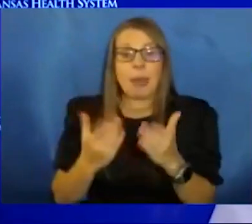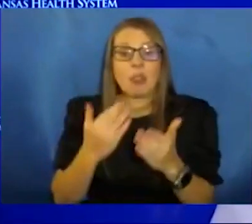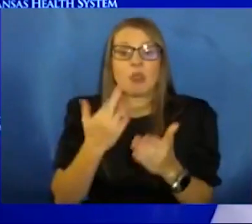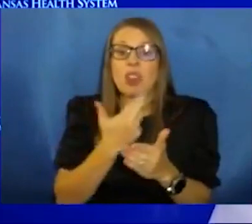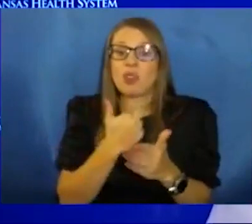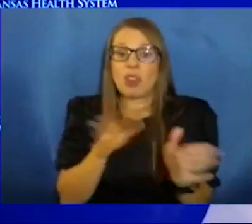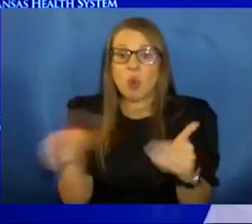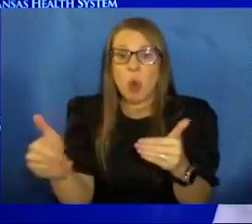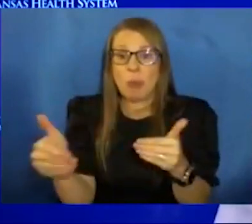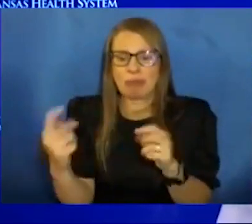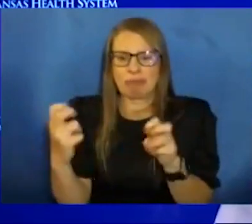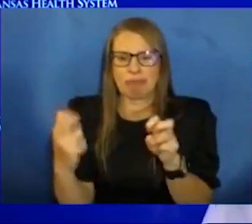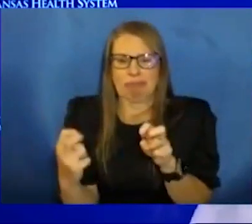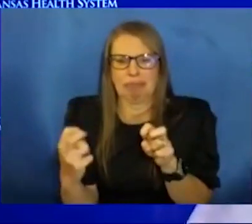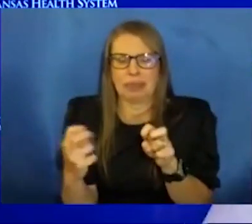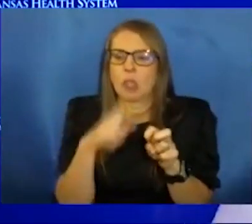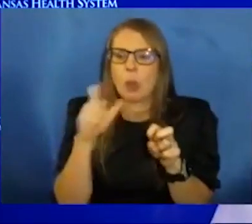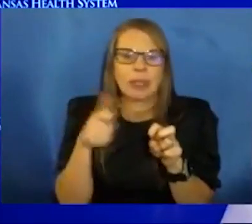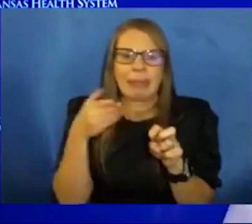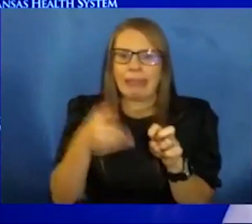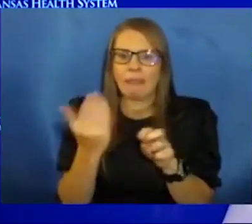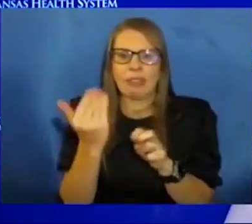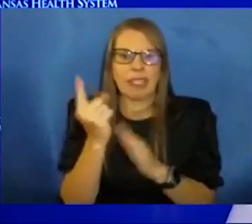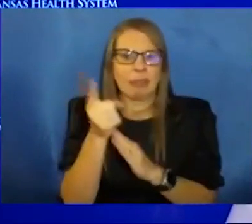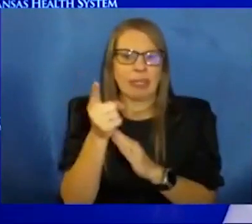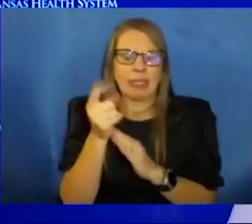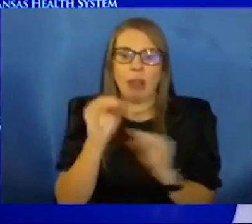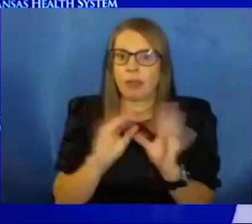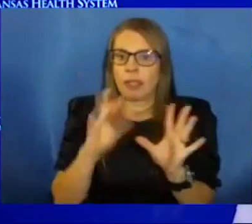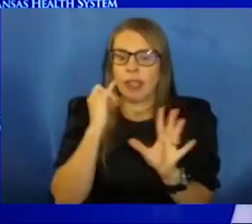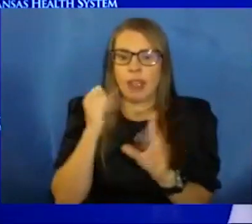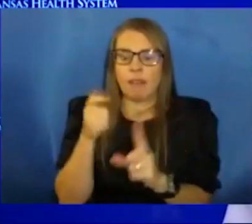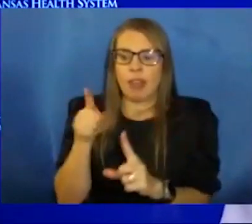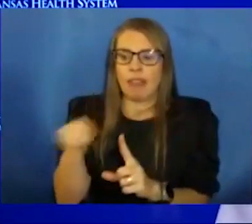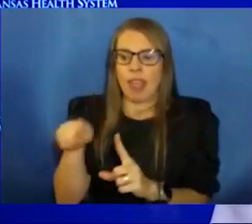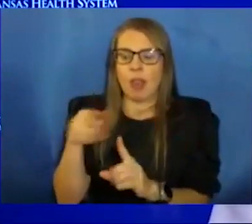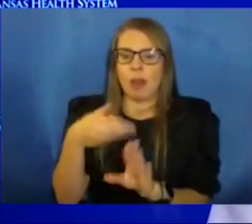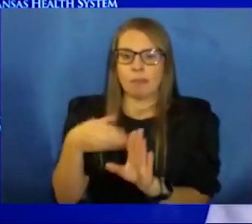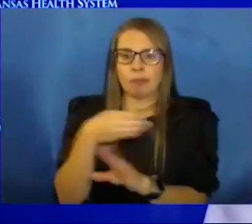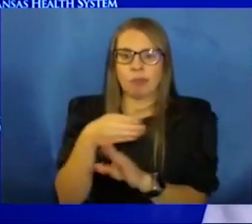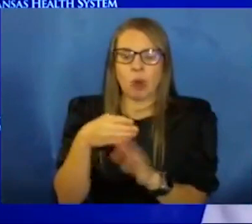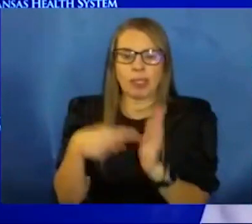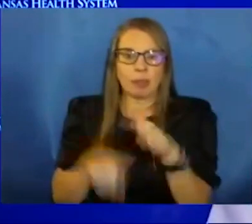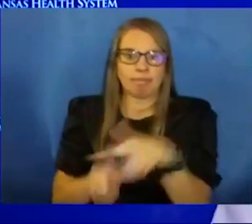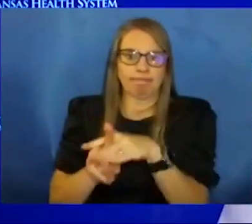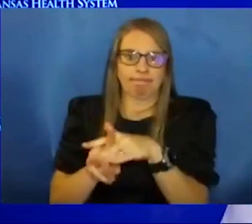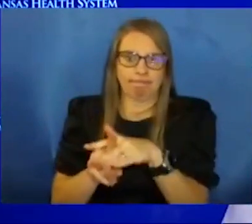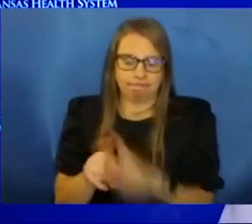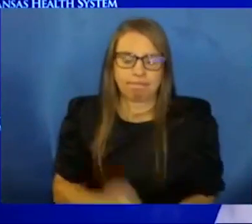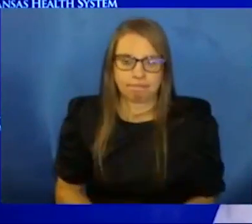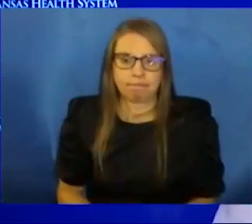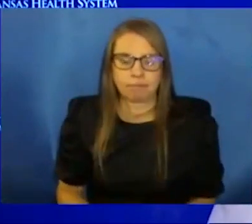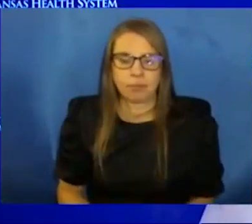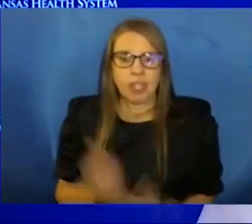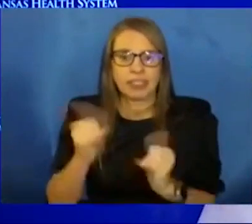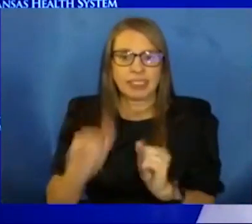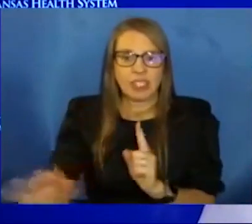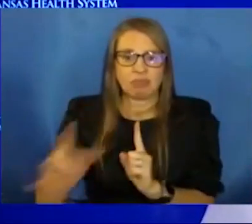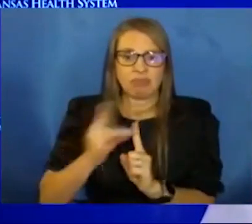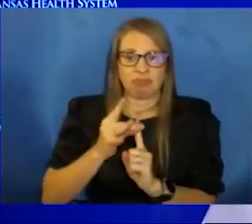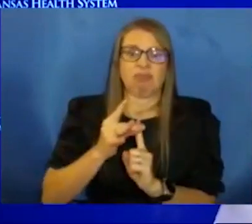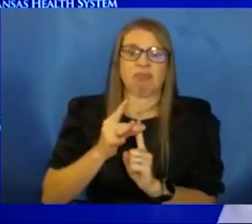4 to 6 to 8 weeks, really because of the point that Tim brought up, because people aren't testing maybe, I think the real bellwether is going to be what do our